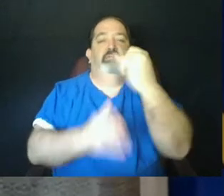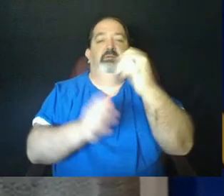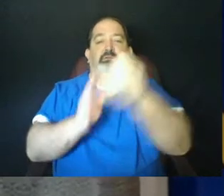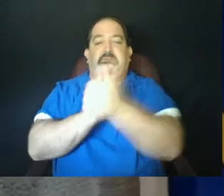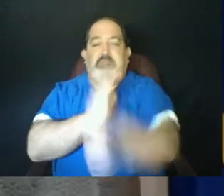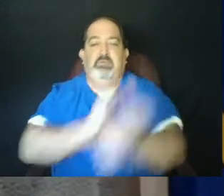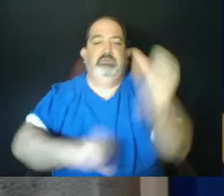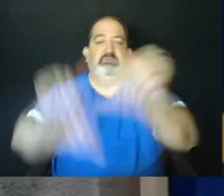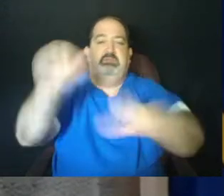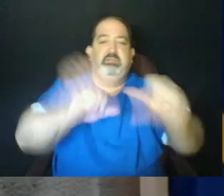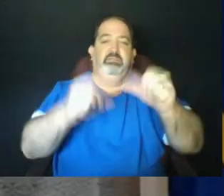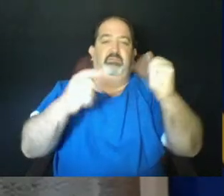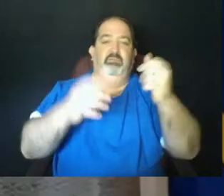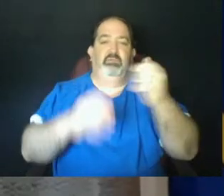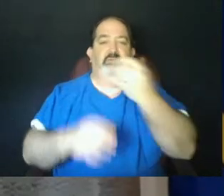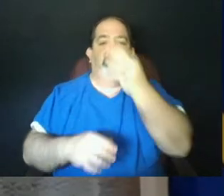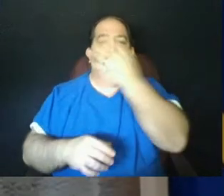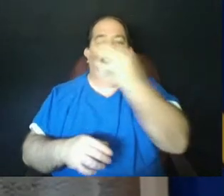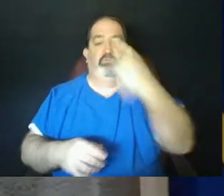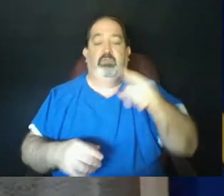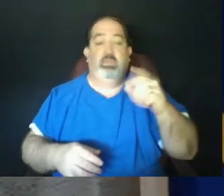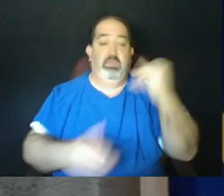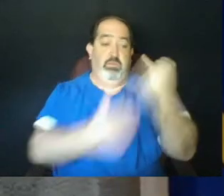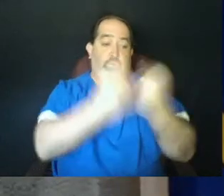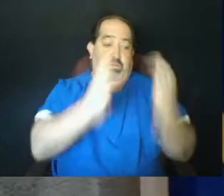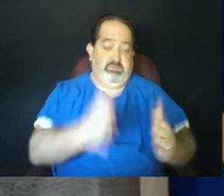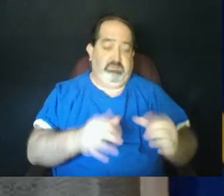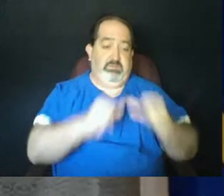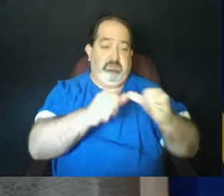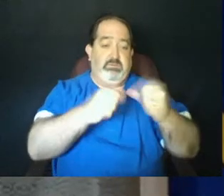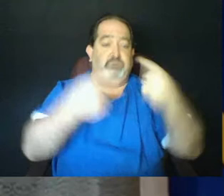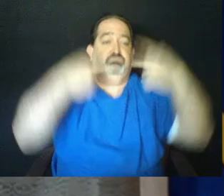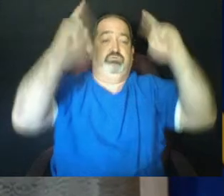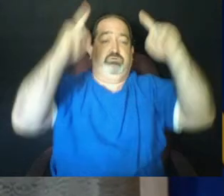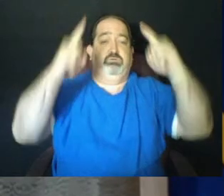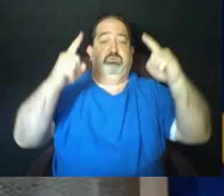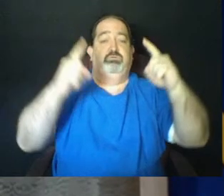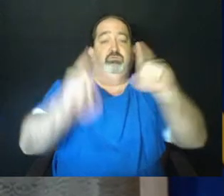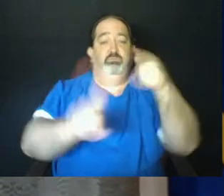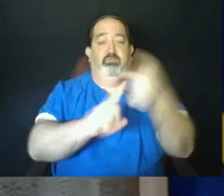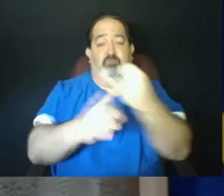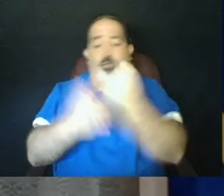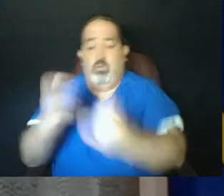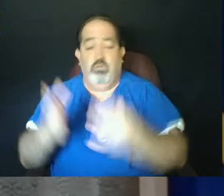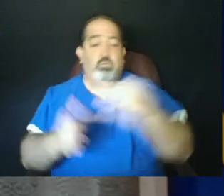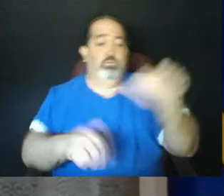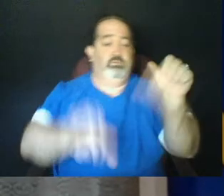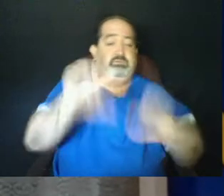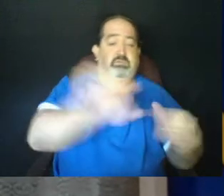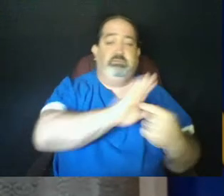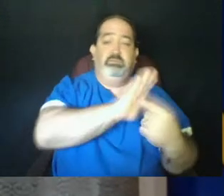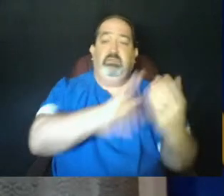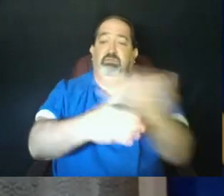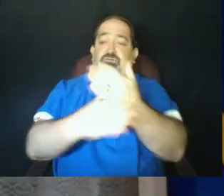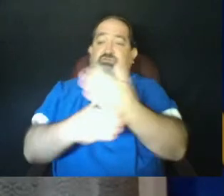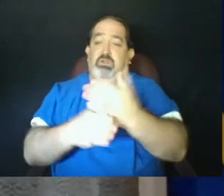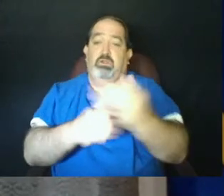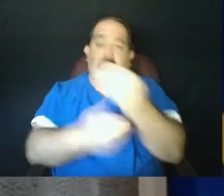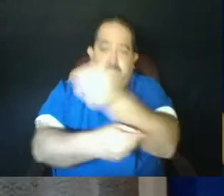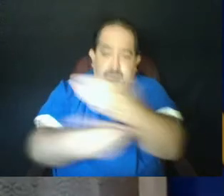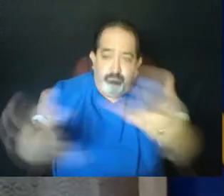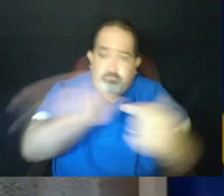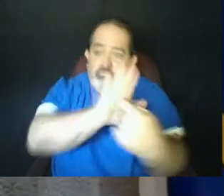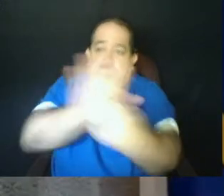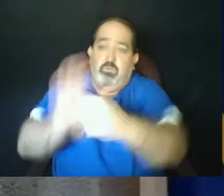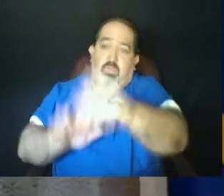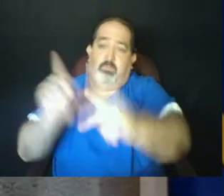subjects. When an artisan has excelled consistently in a particular art or science and has shared that beauty and knowledge with others to the